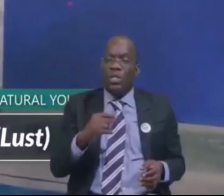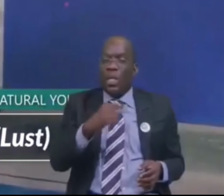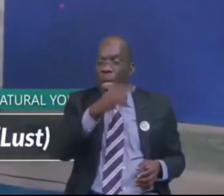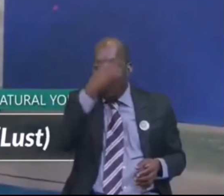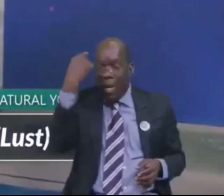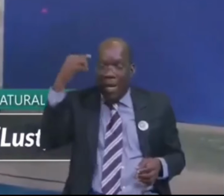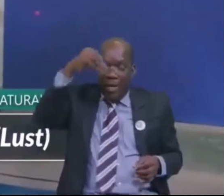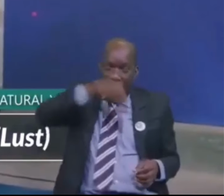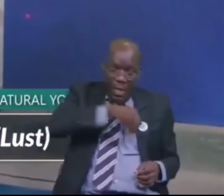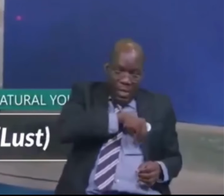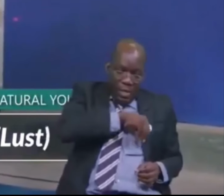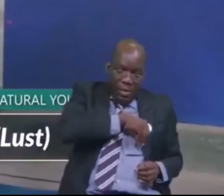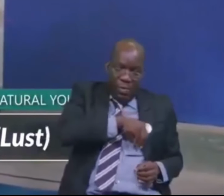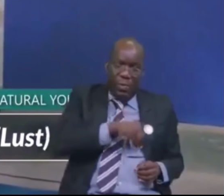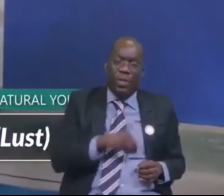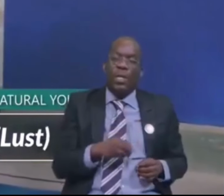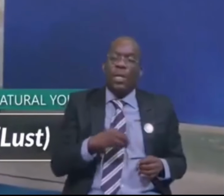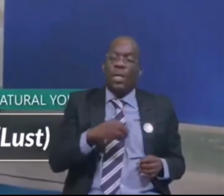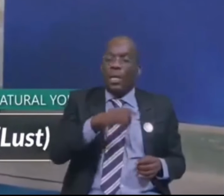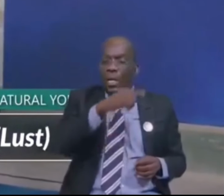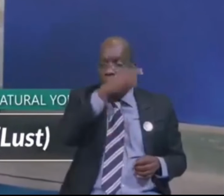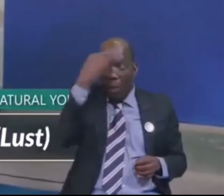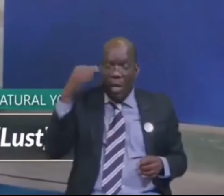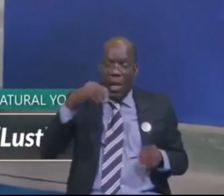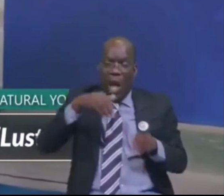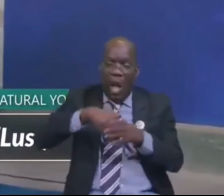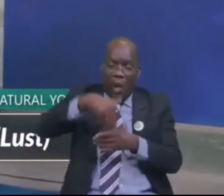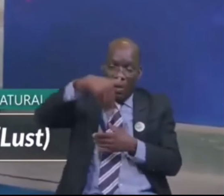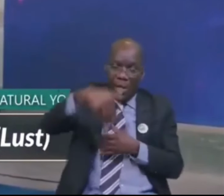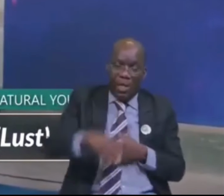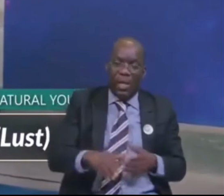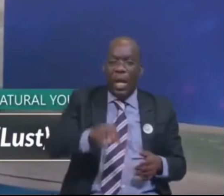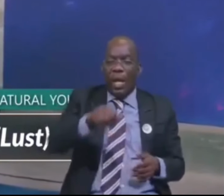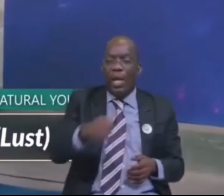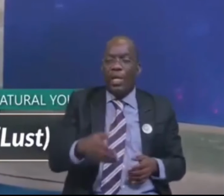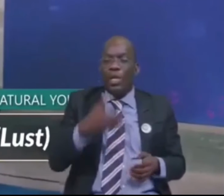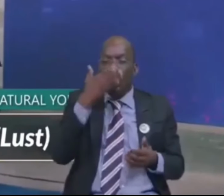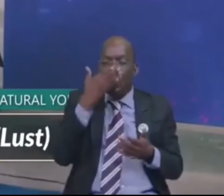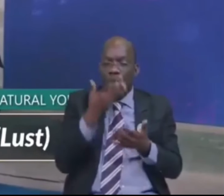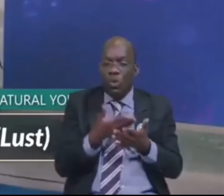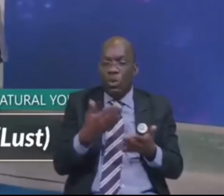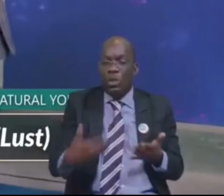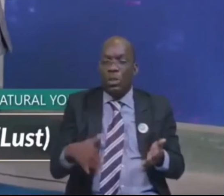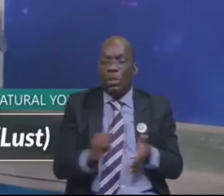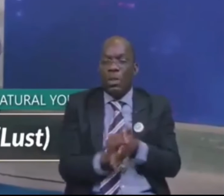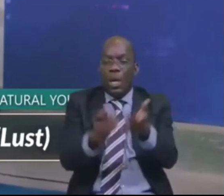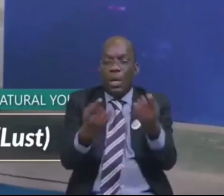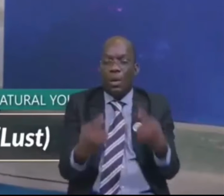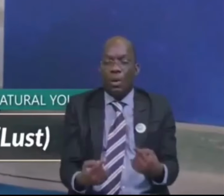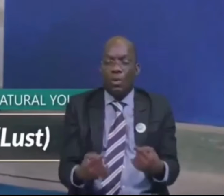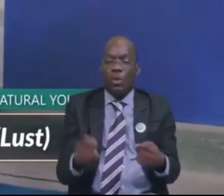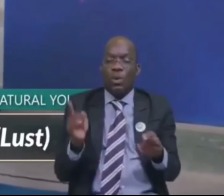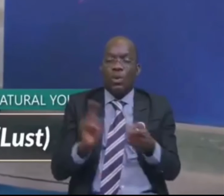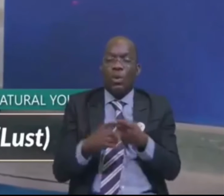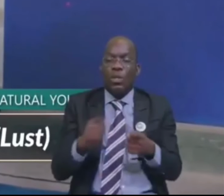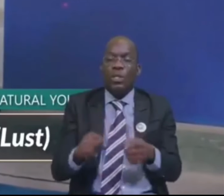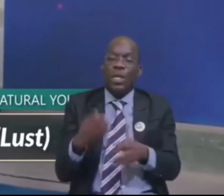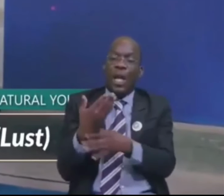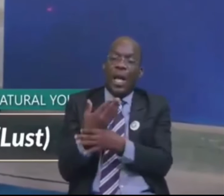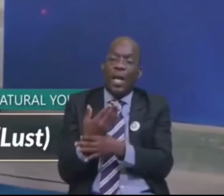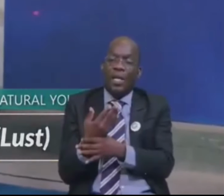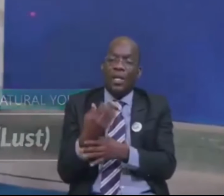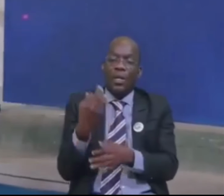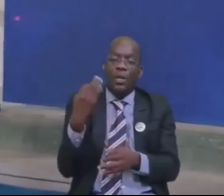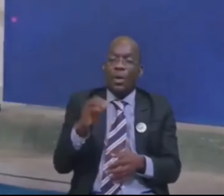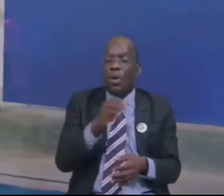inside, black on the outside, any good thing that comes to the hands of a